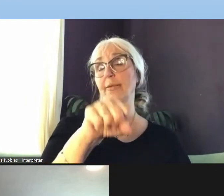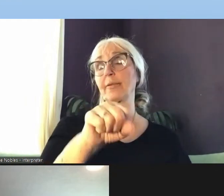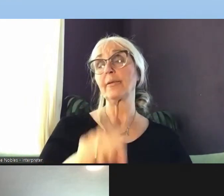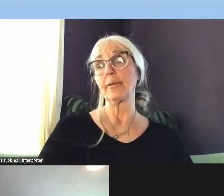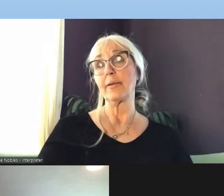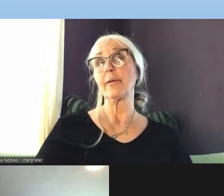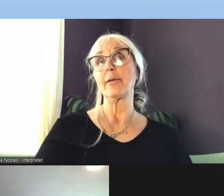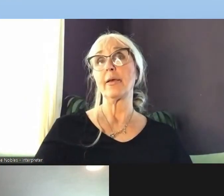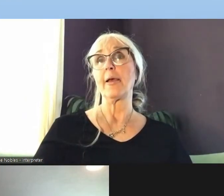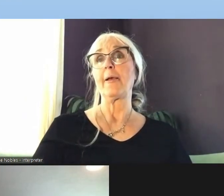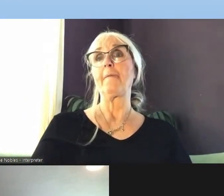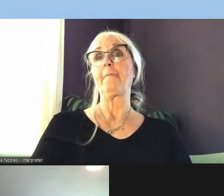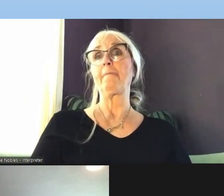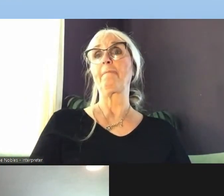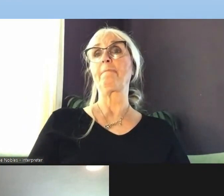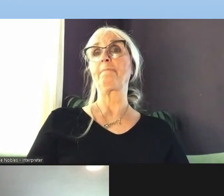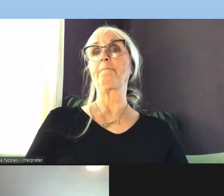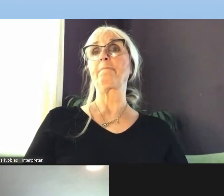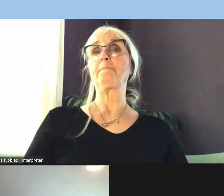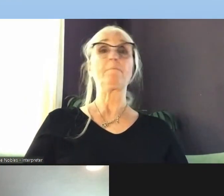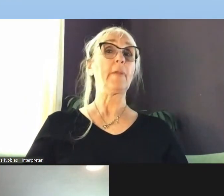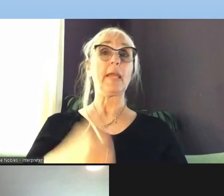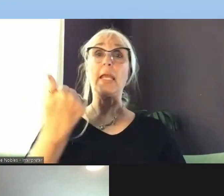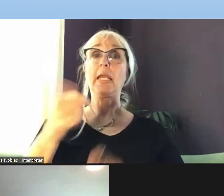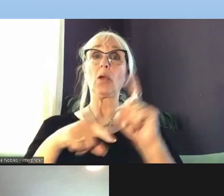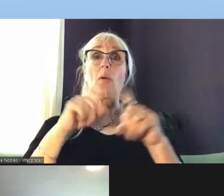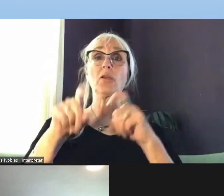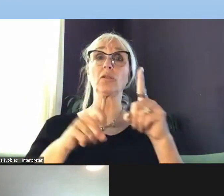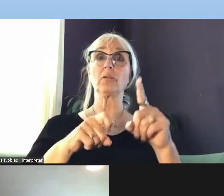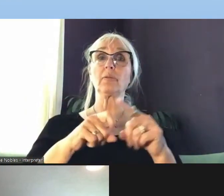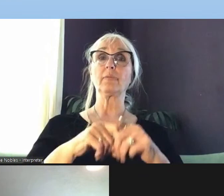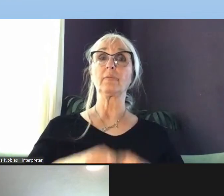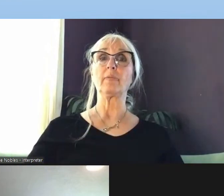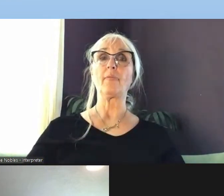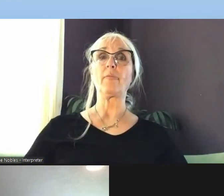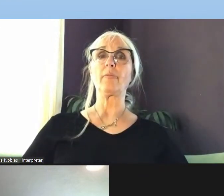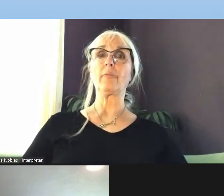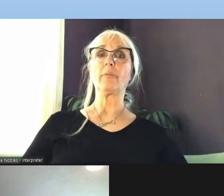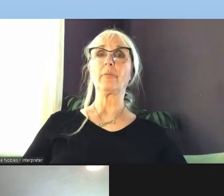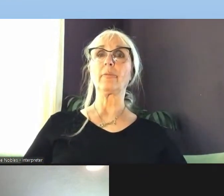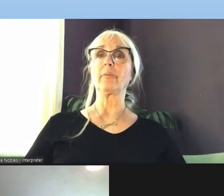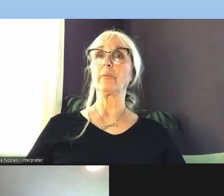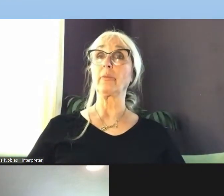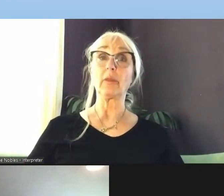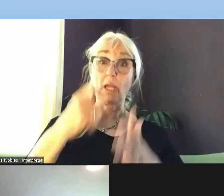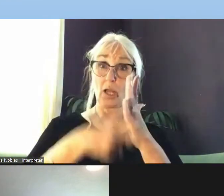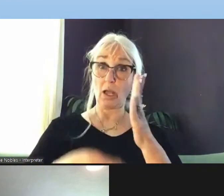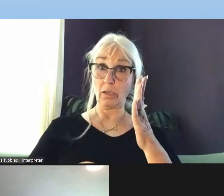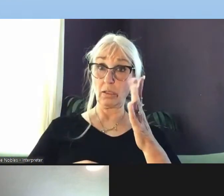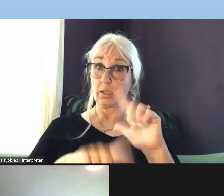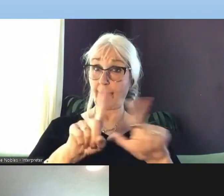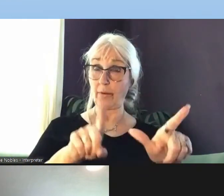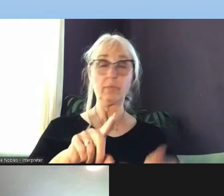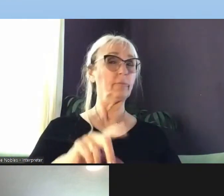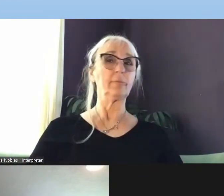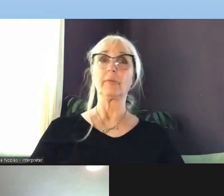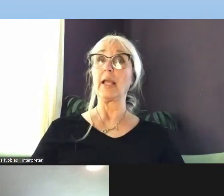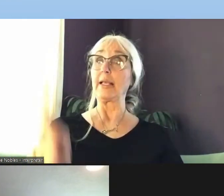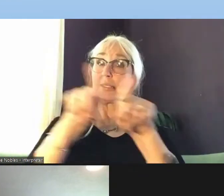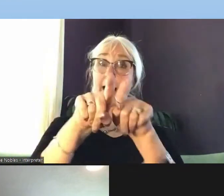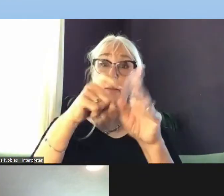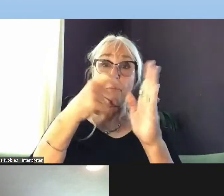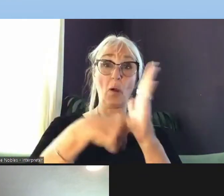right, any questions anyone would have? Any difference in cost? No, sir. It'll be the same price. Yes.